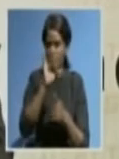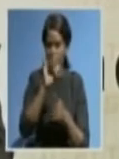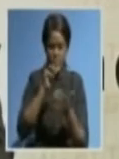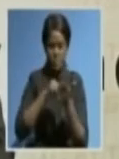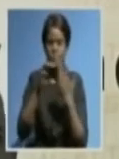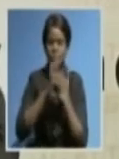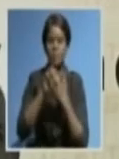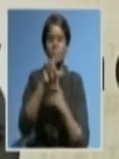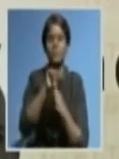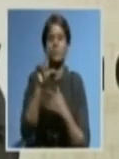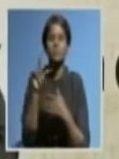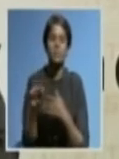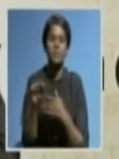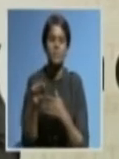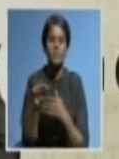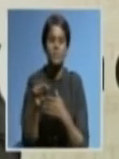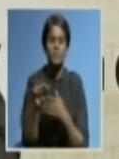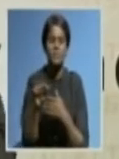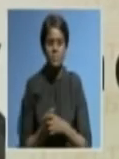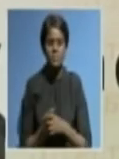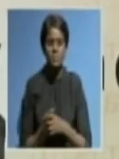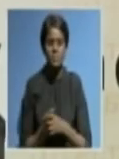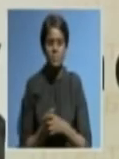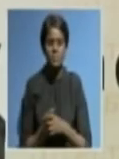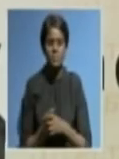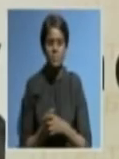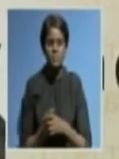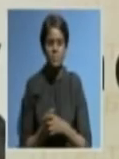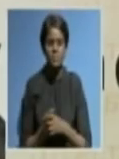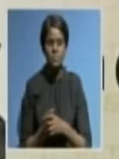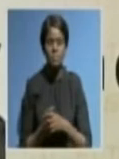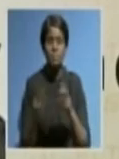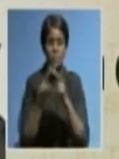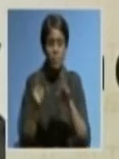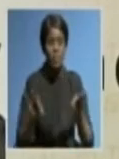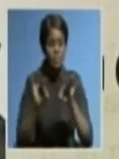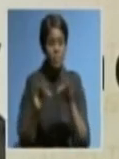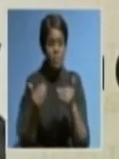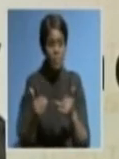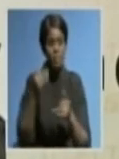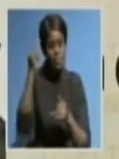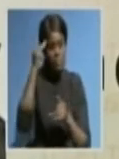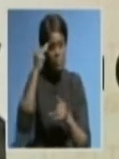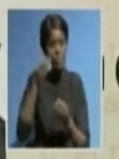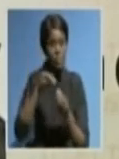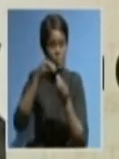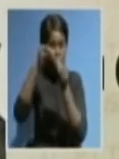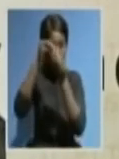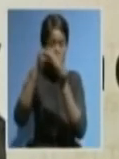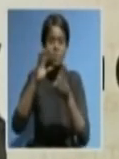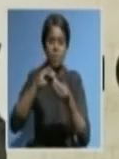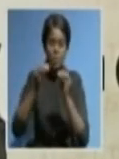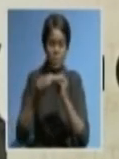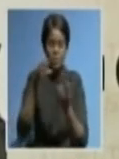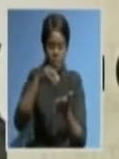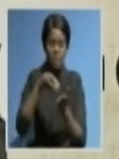2020, the cohort that traveled from Pakistan. It is important to note that the total number of cases that